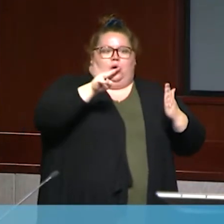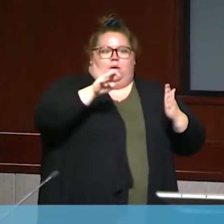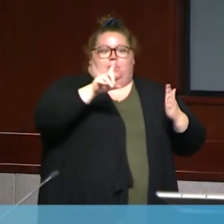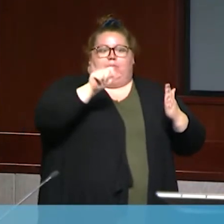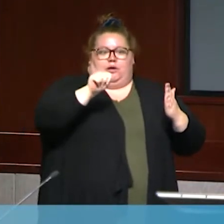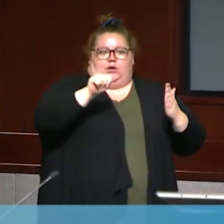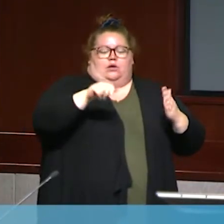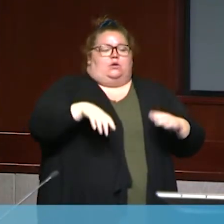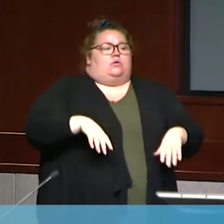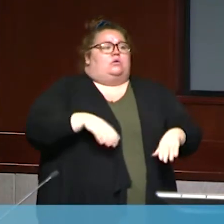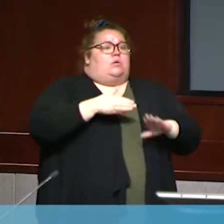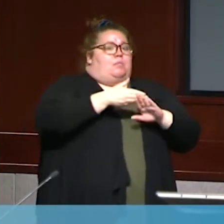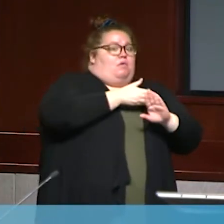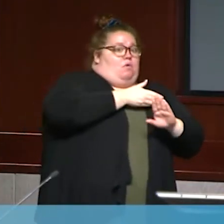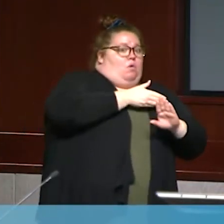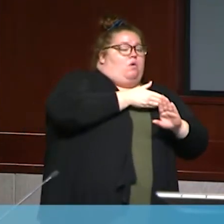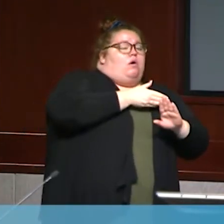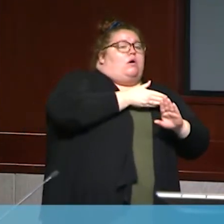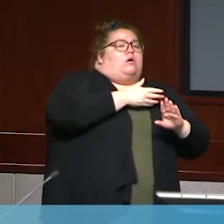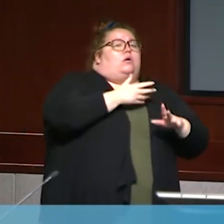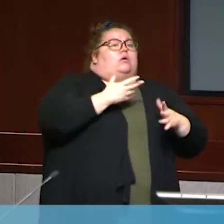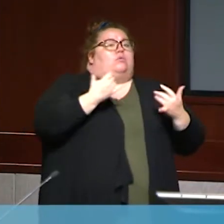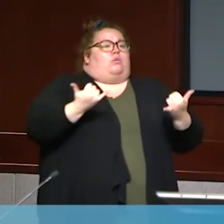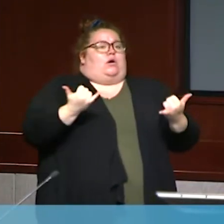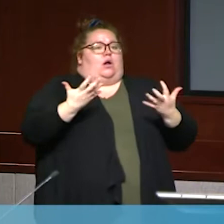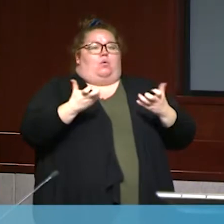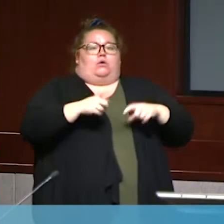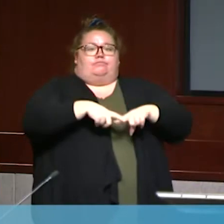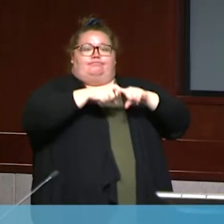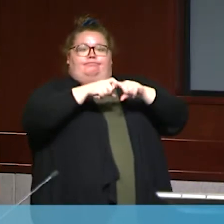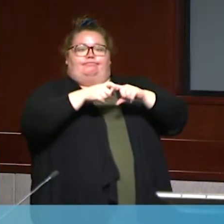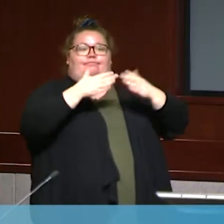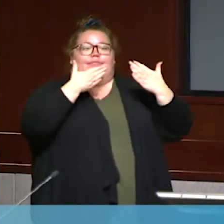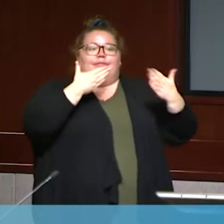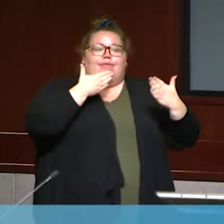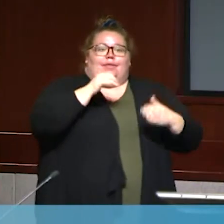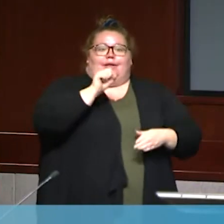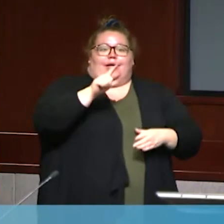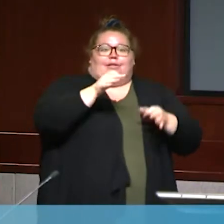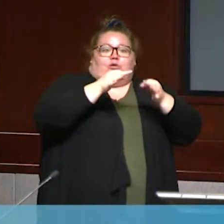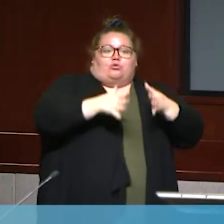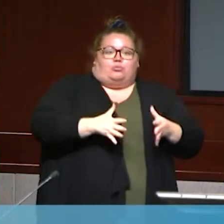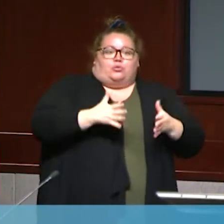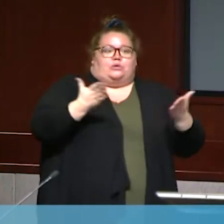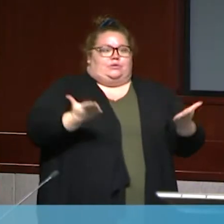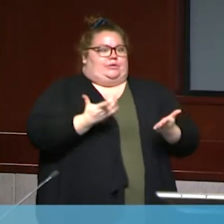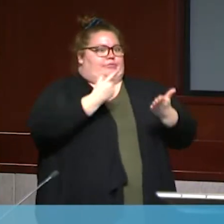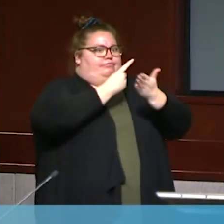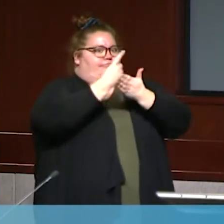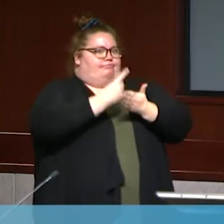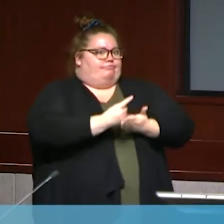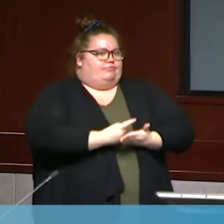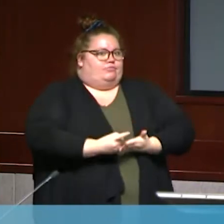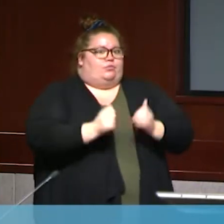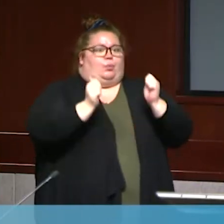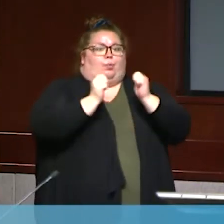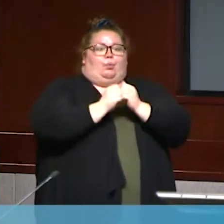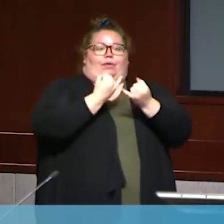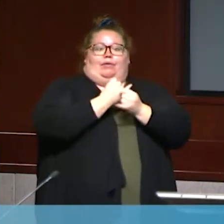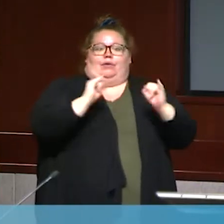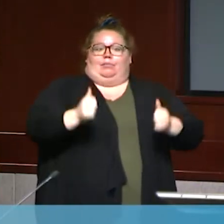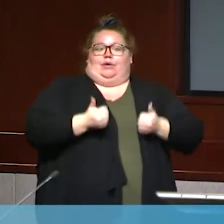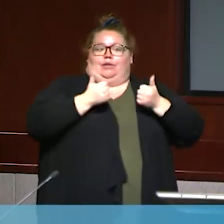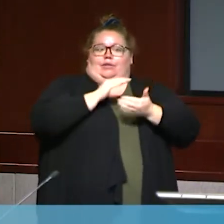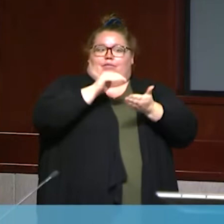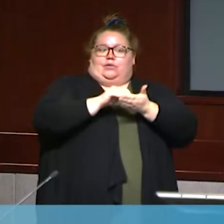we start that, I want to make sure that we pause for a moment and thank our ASL interpreters. They're here every week. They're with the Independent Living Center here